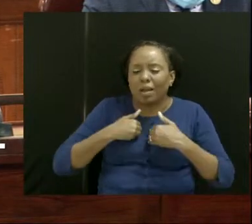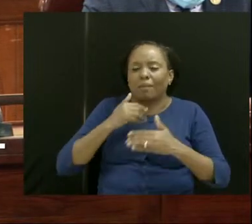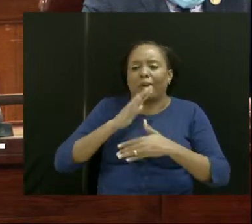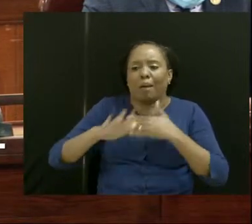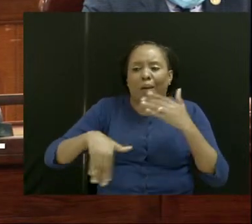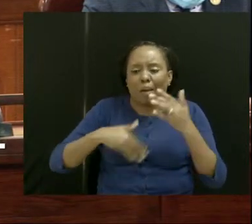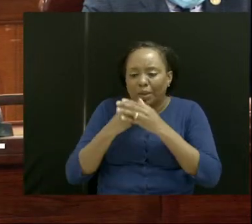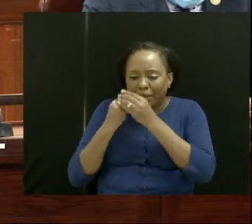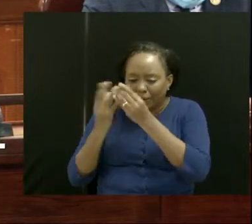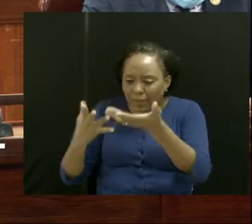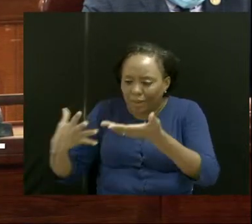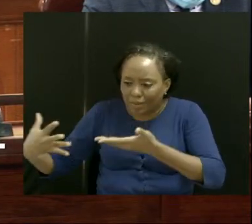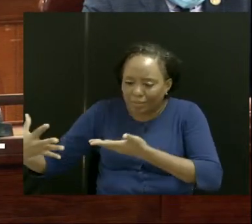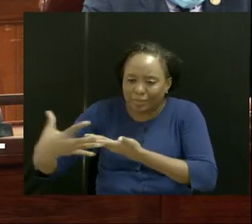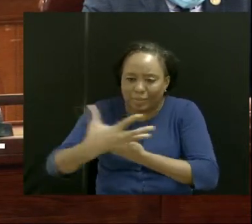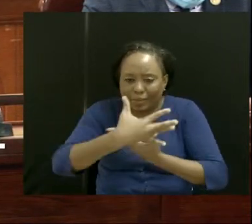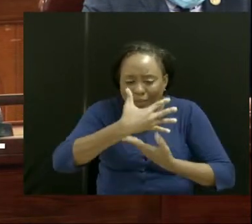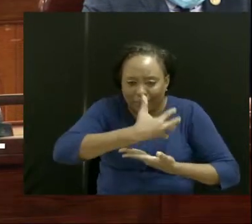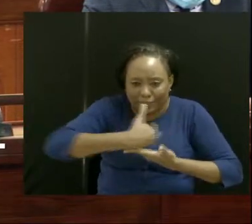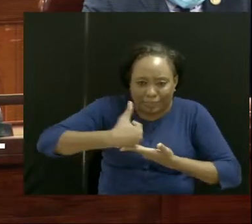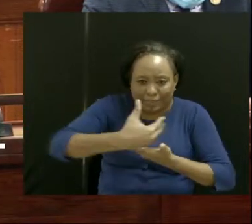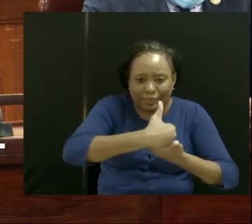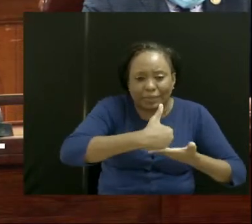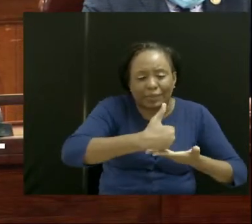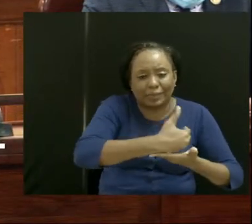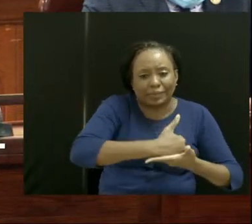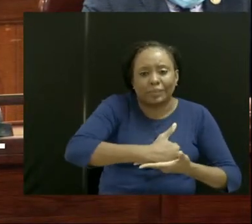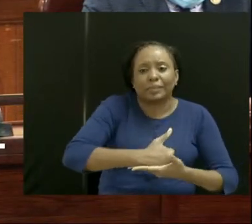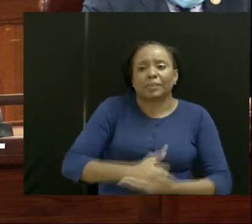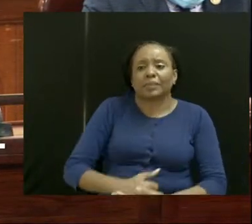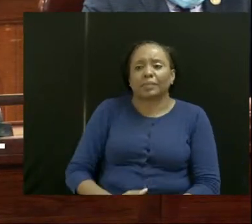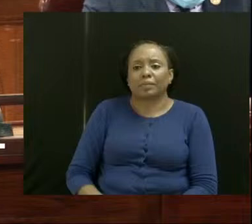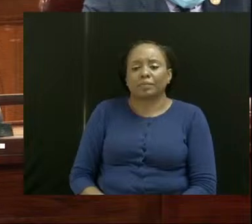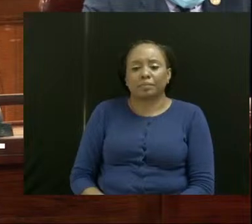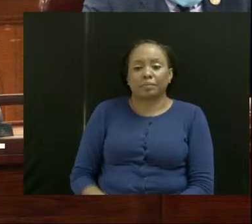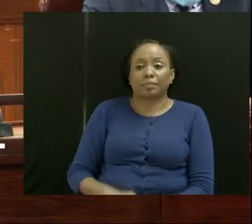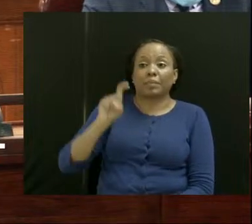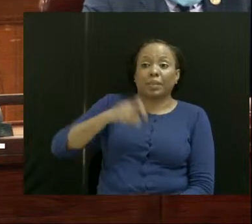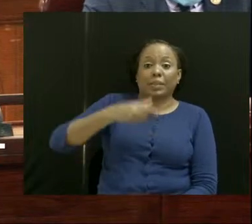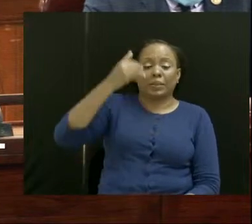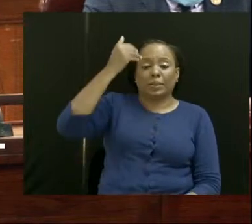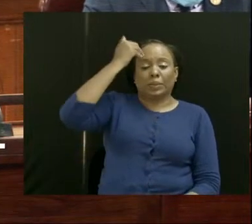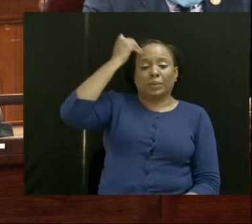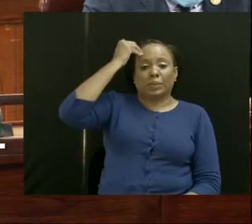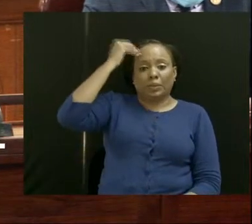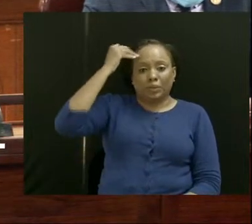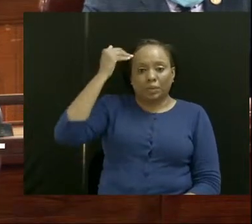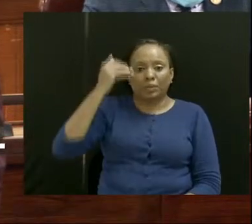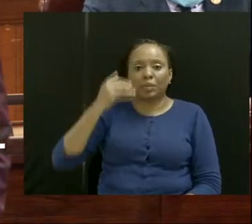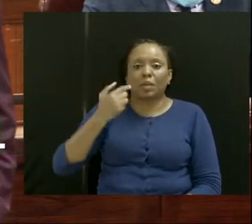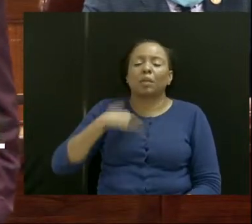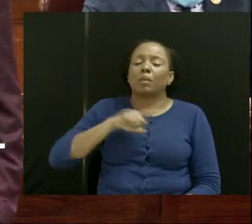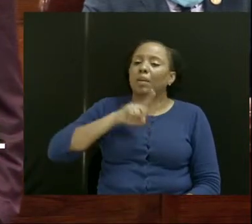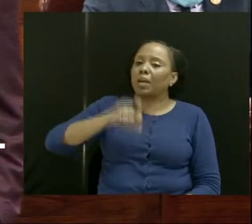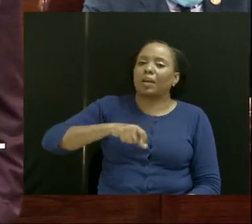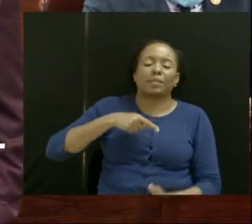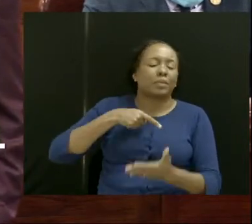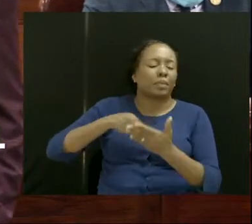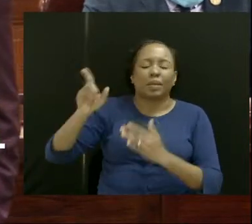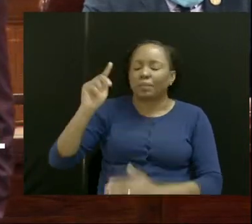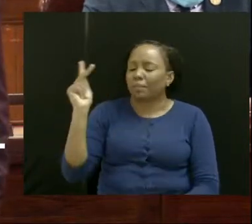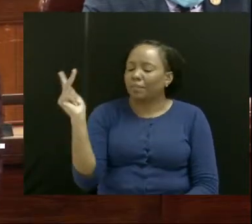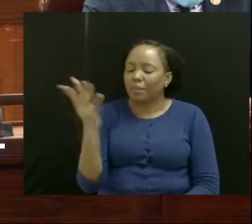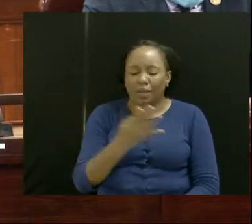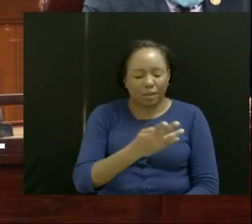not part of the decisions necessarily, are made aware that we have to repay,